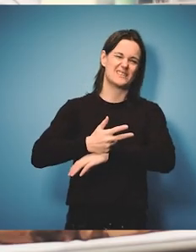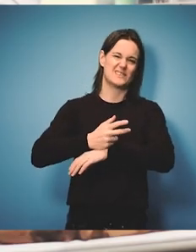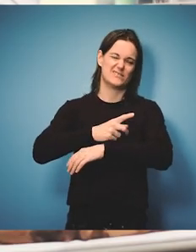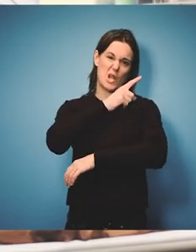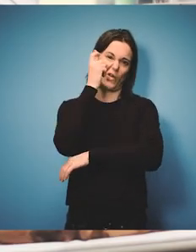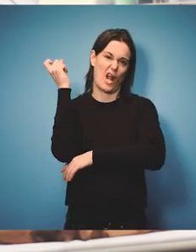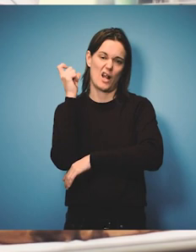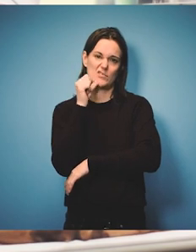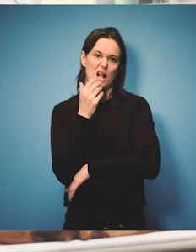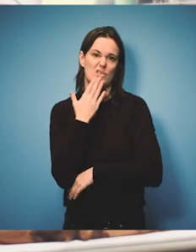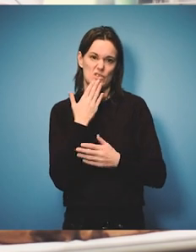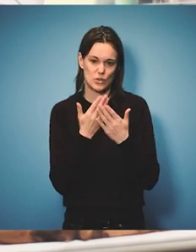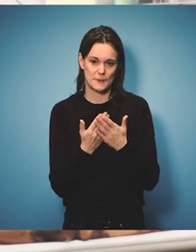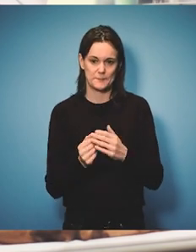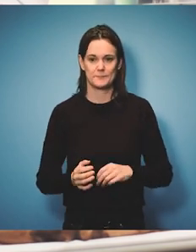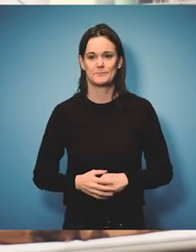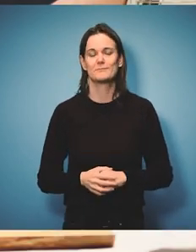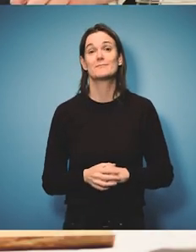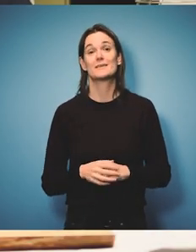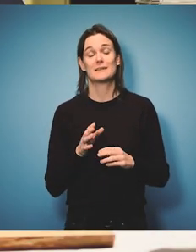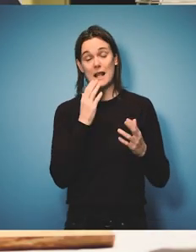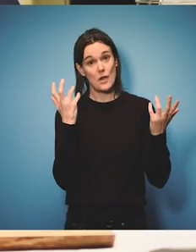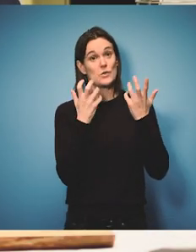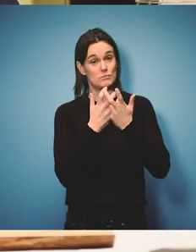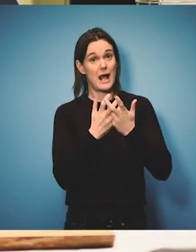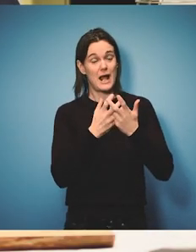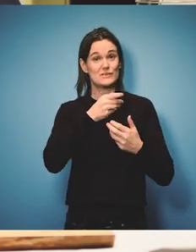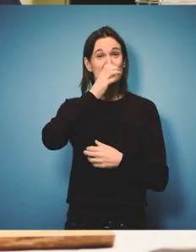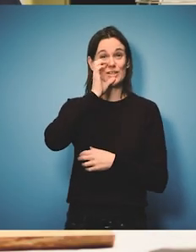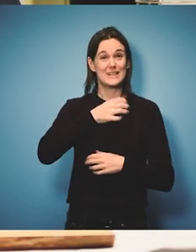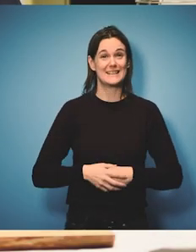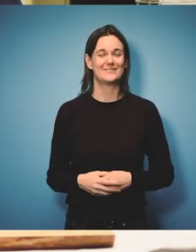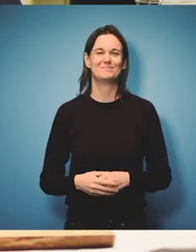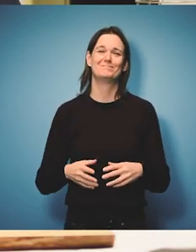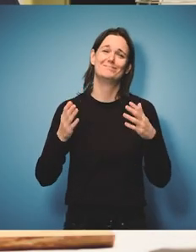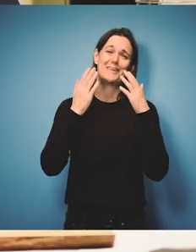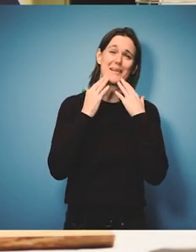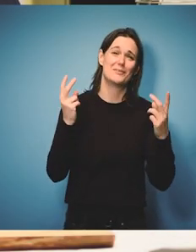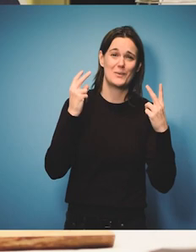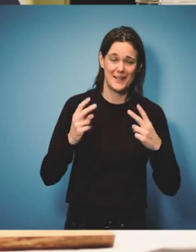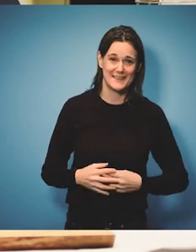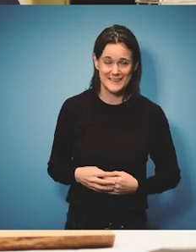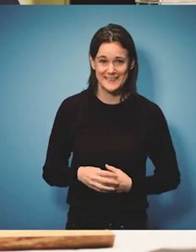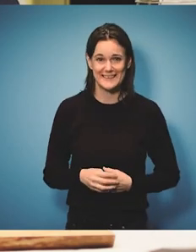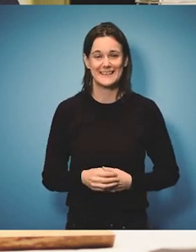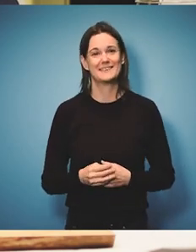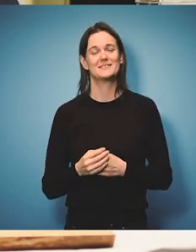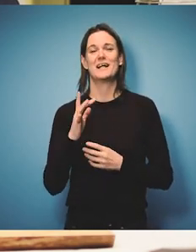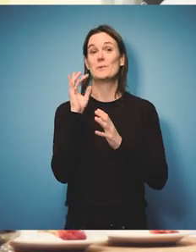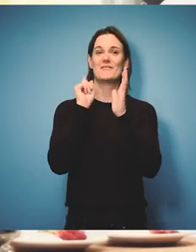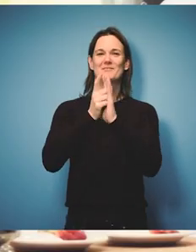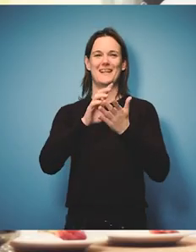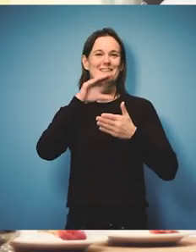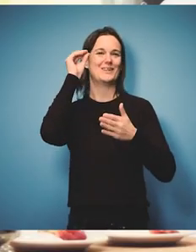the most. I'd say you'll start to go stale after 3 days. Same flavors in the eggnog, and it would pair very nicely with the eggnog that Kelly and Garth